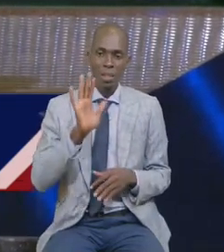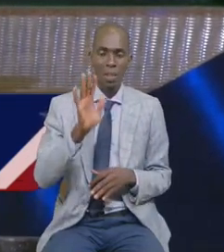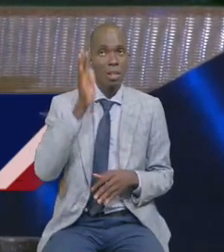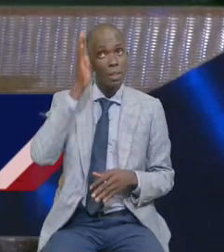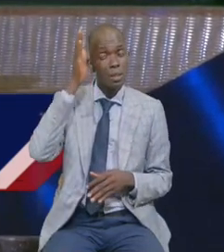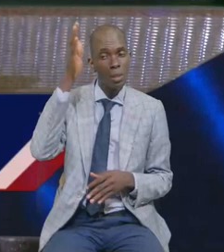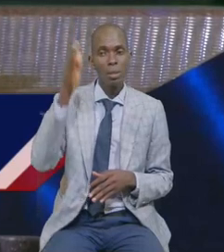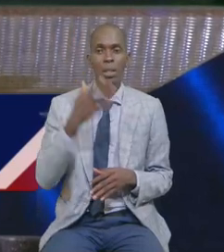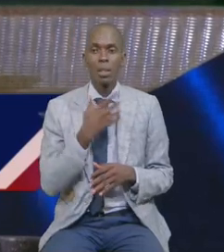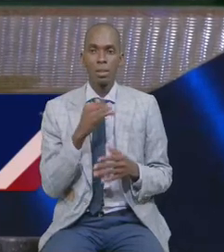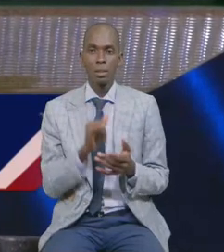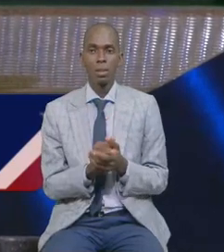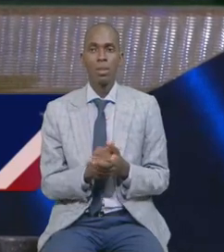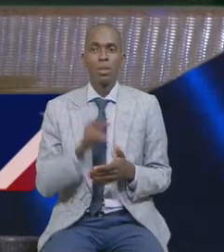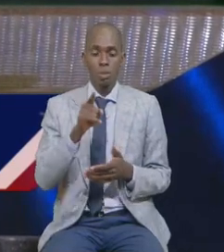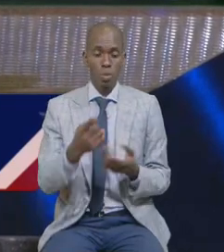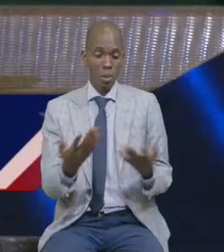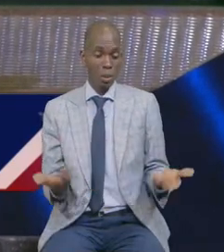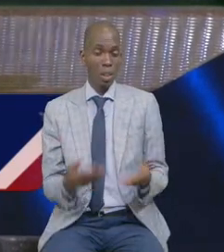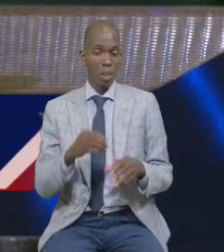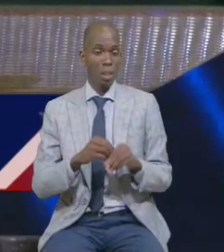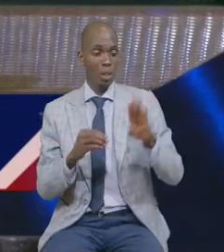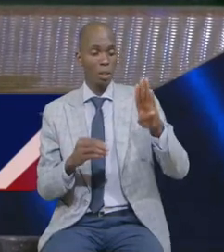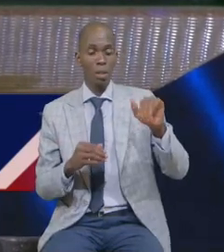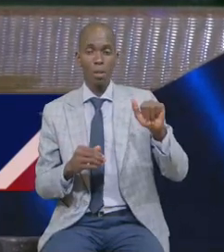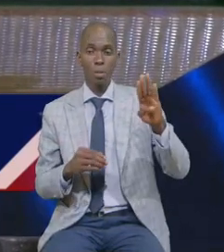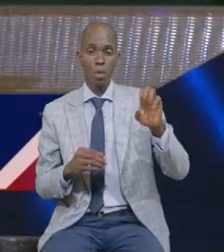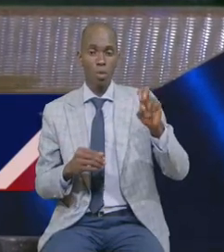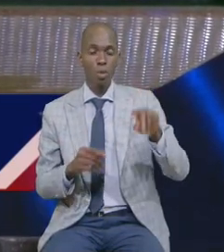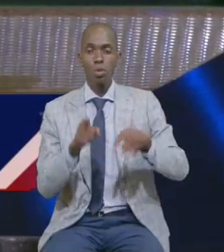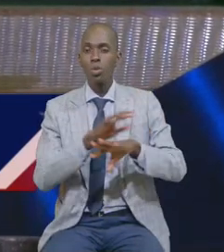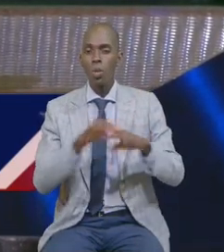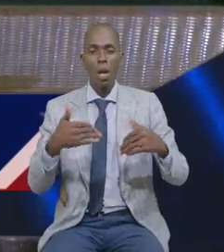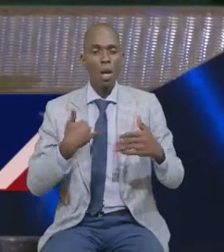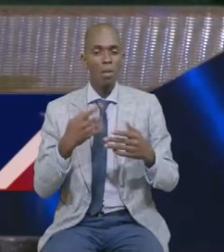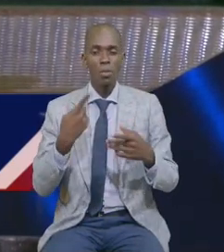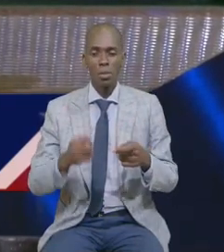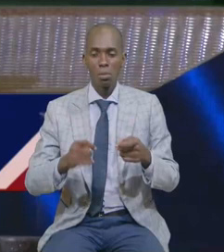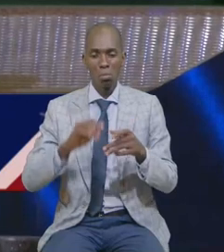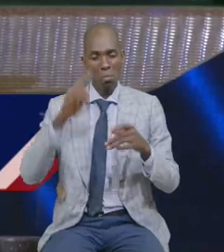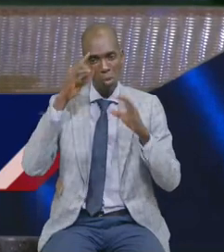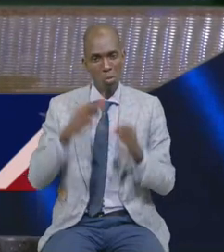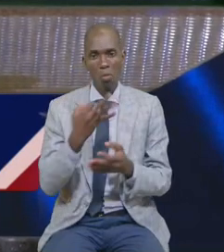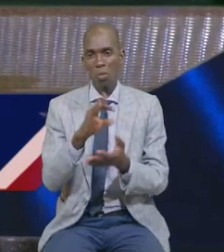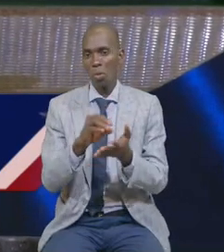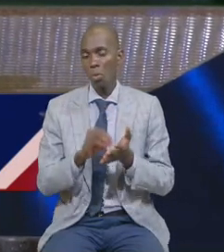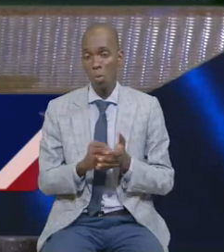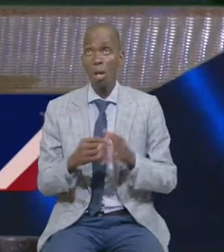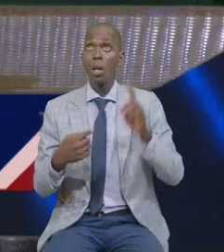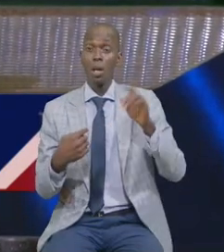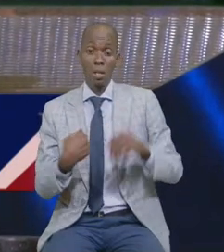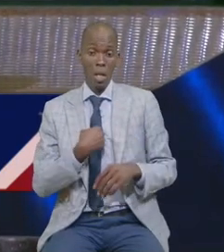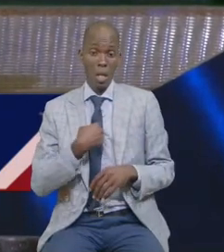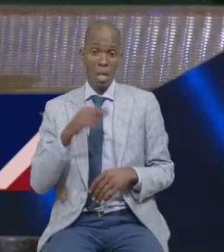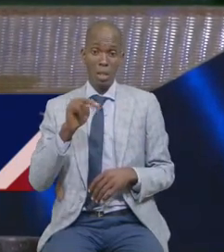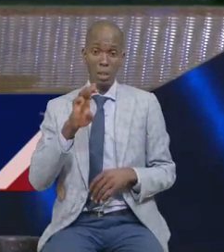He said, you are here in Babylon, and you don't have any decision of your own. You don't have any liberty of your own. I determine